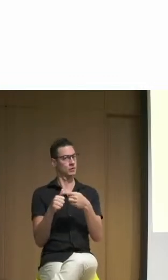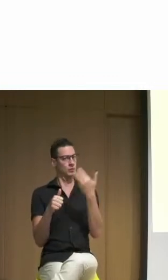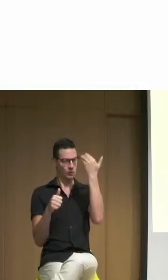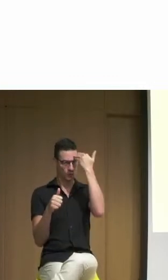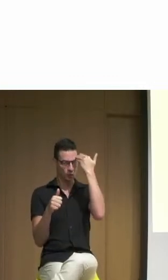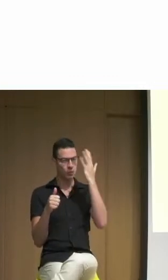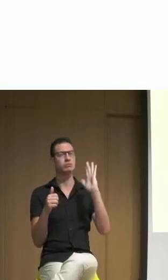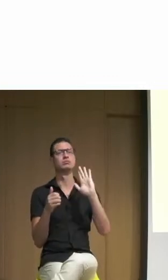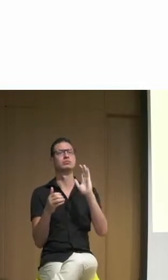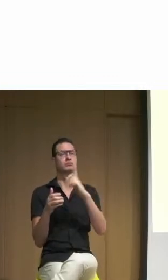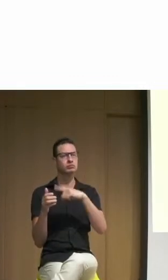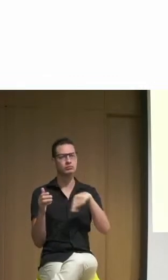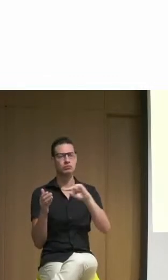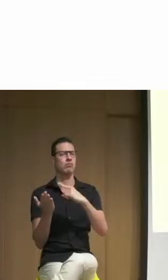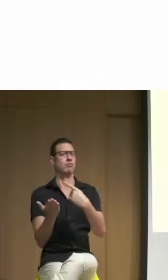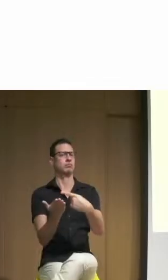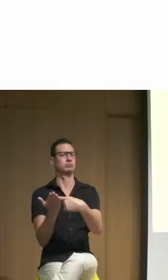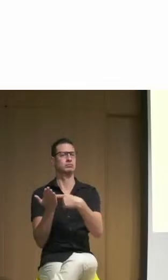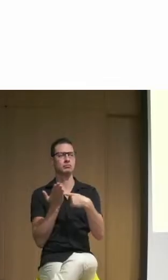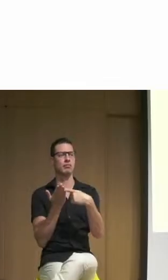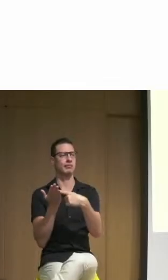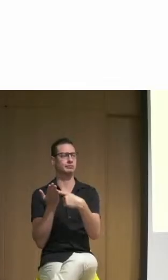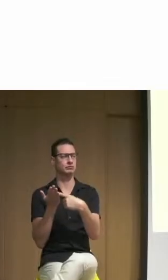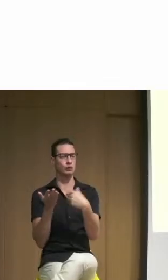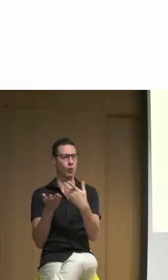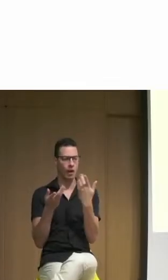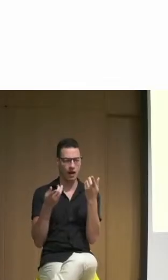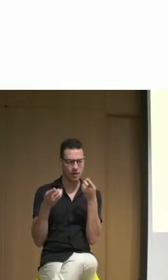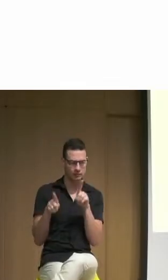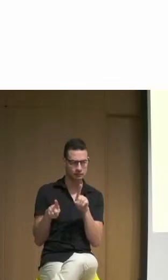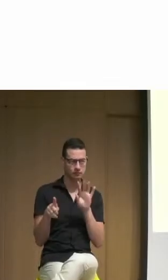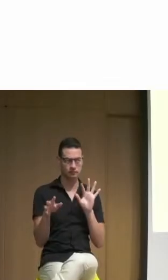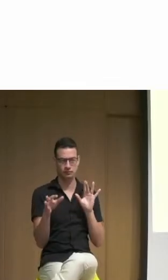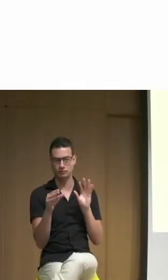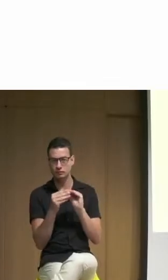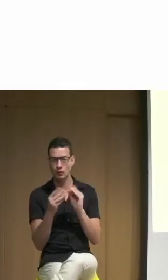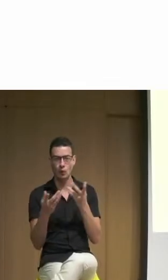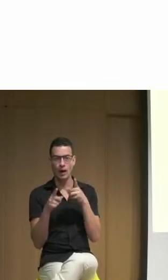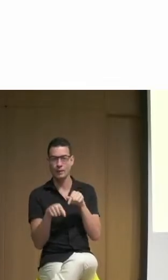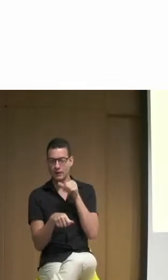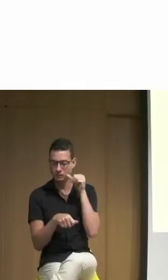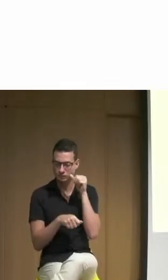some discussion as to what took place yesterday.